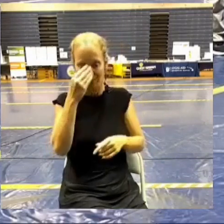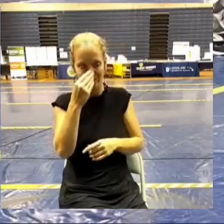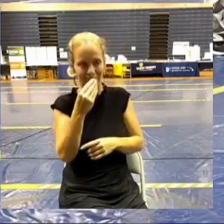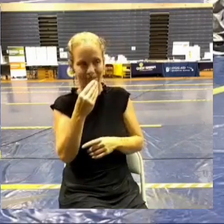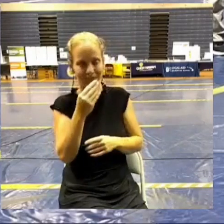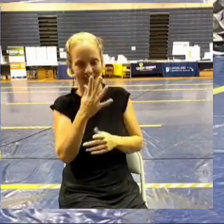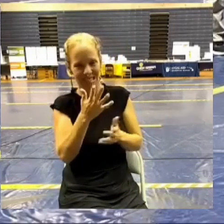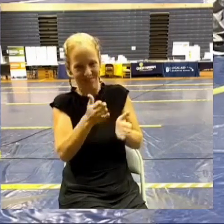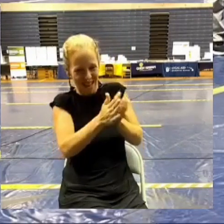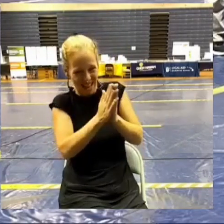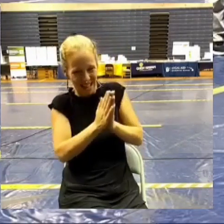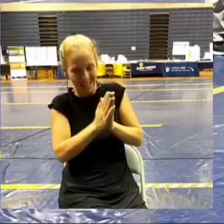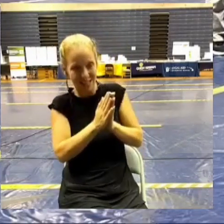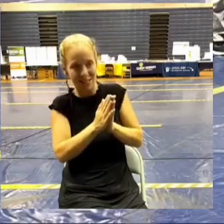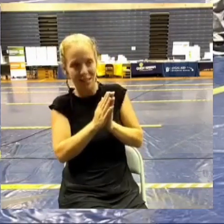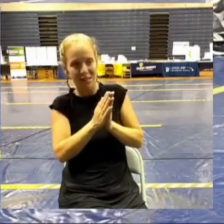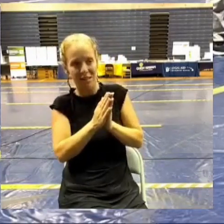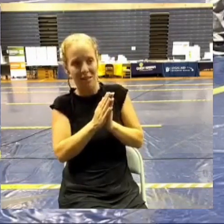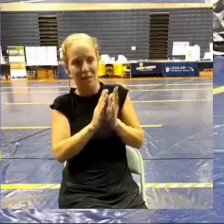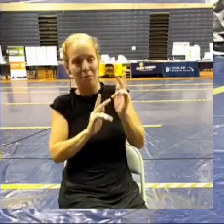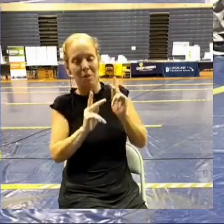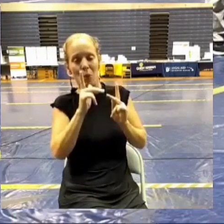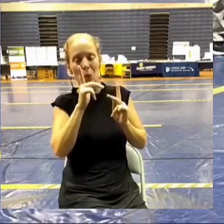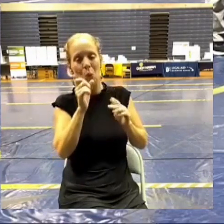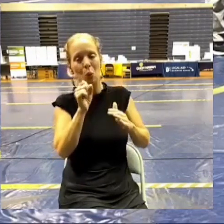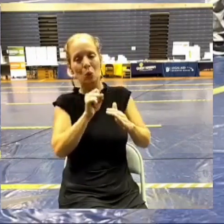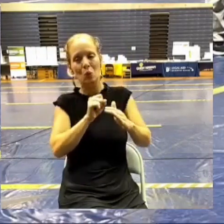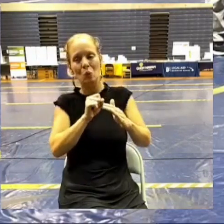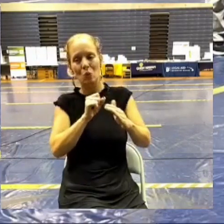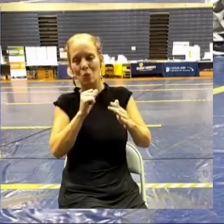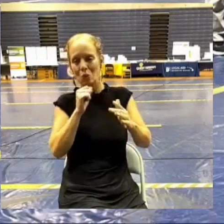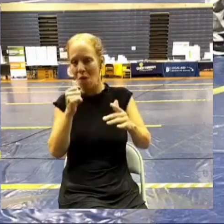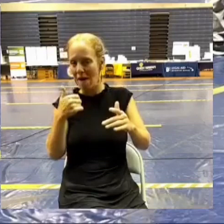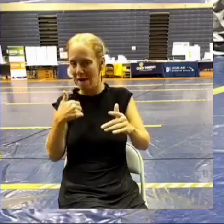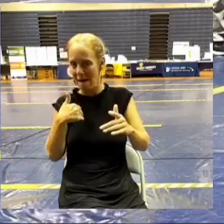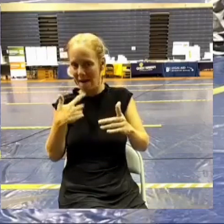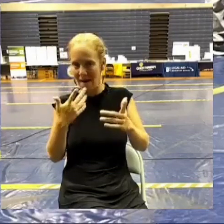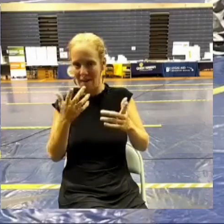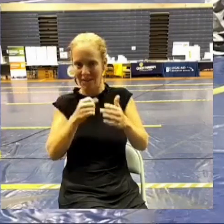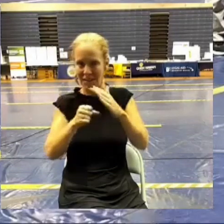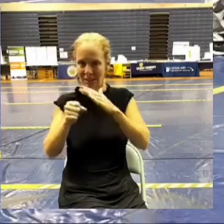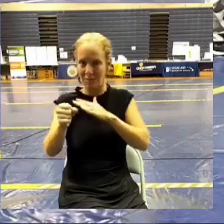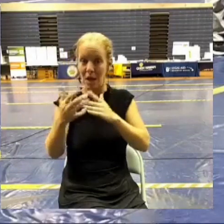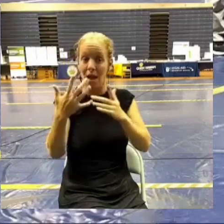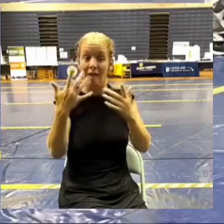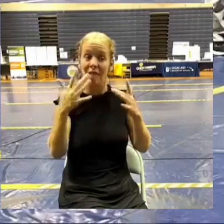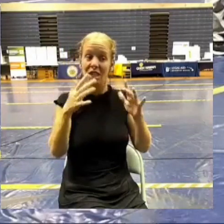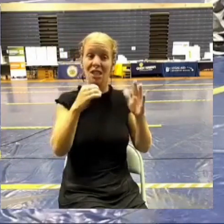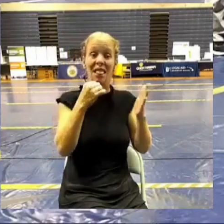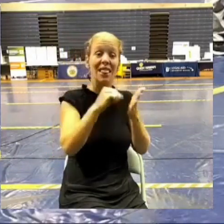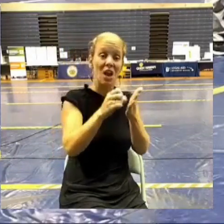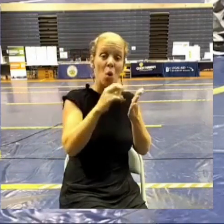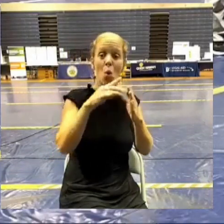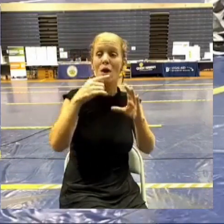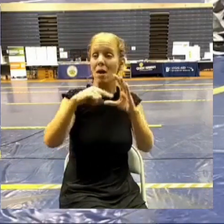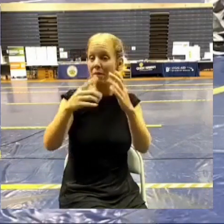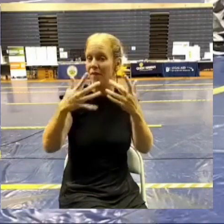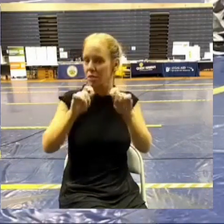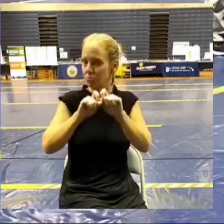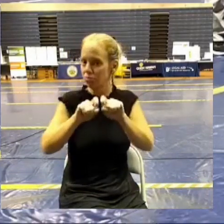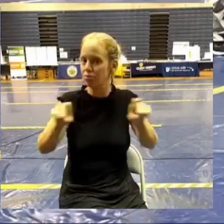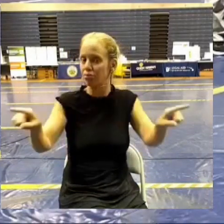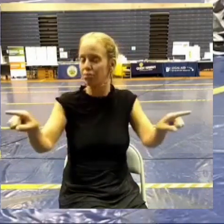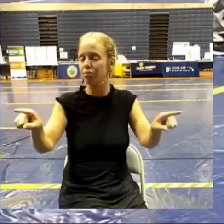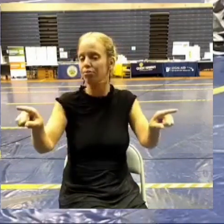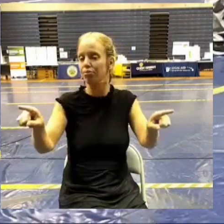ask from those that are displaced, we've probably sent everyone a letter or an email that's eligible for direct housing by